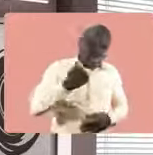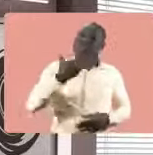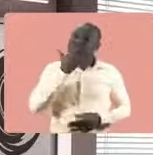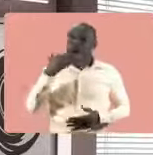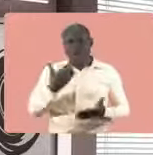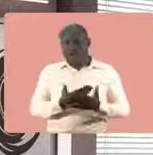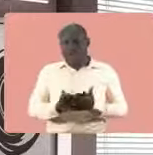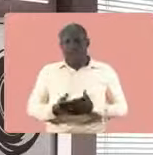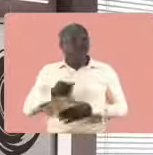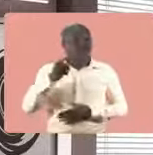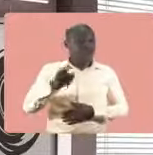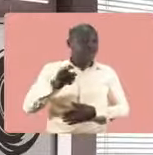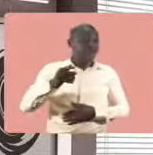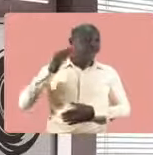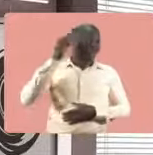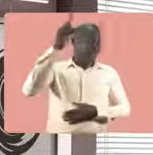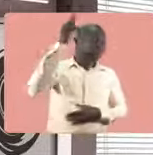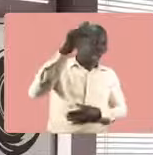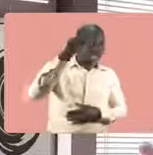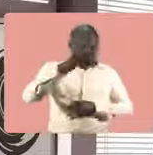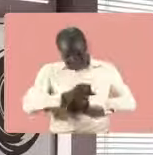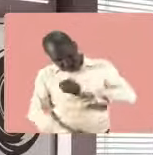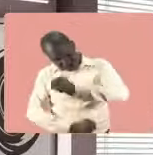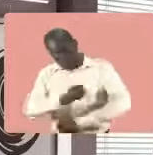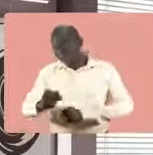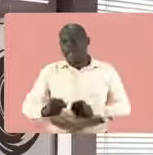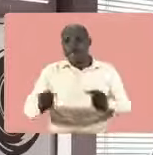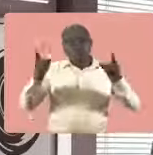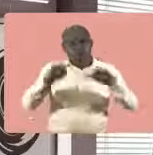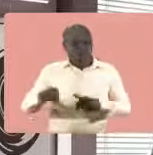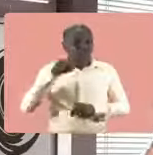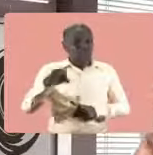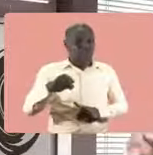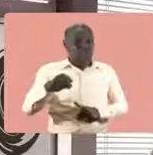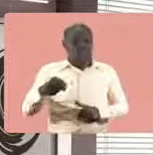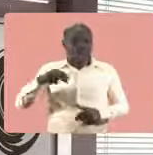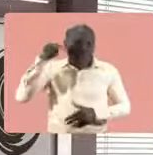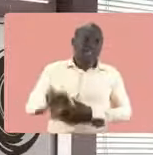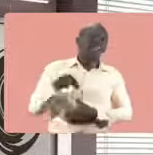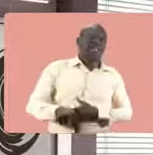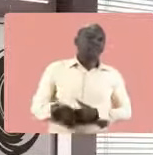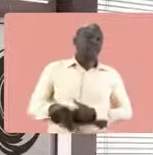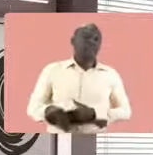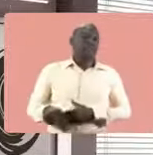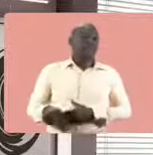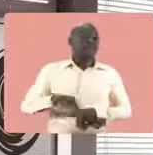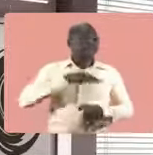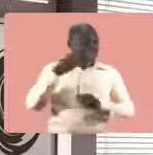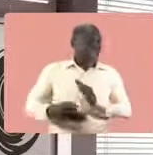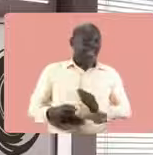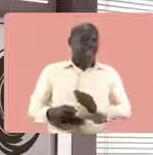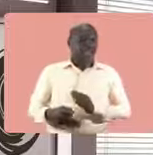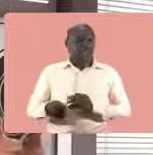no ote sa ahunya de no ebedwane afri no ho wo bra ne ho akyere no na awieye